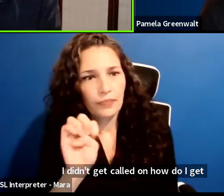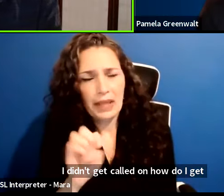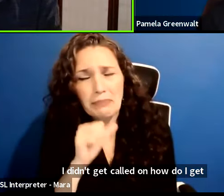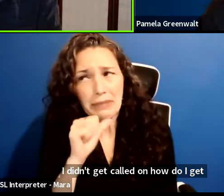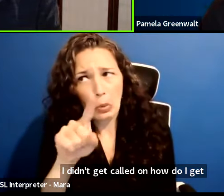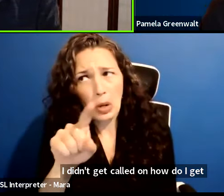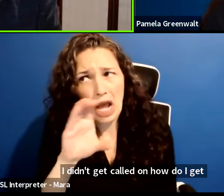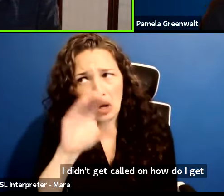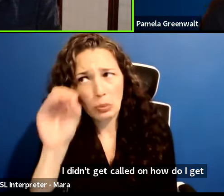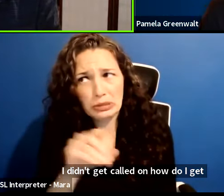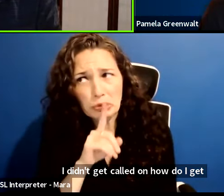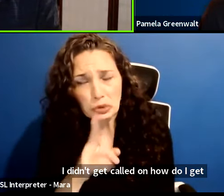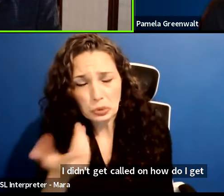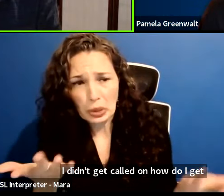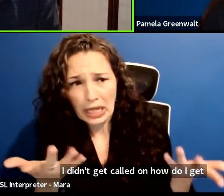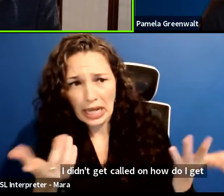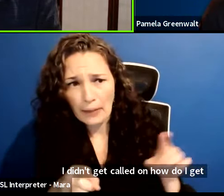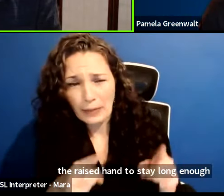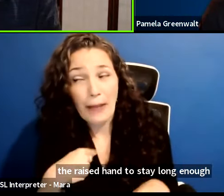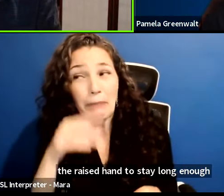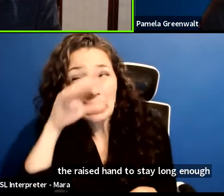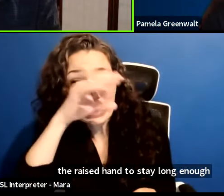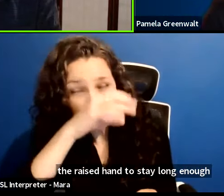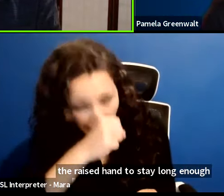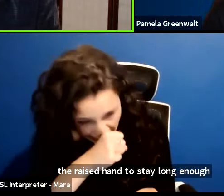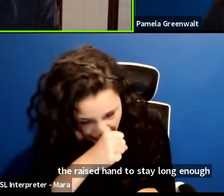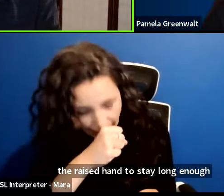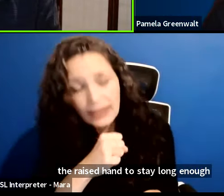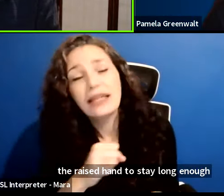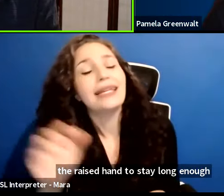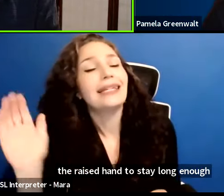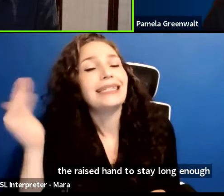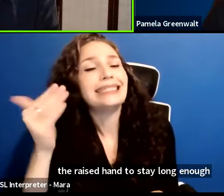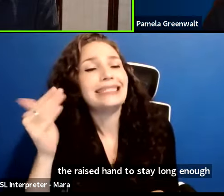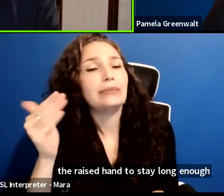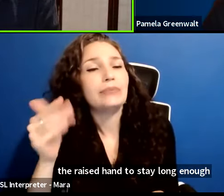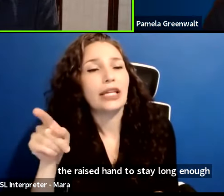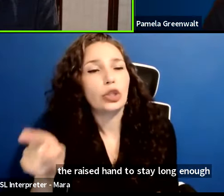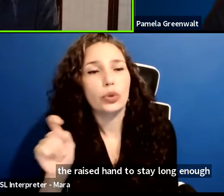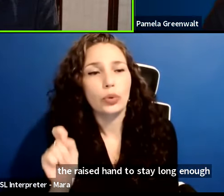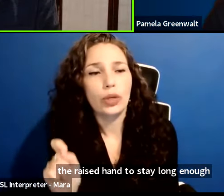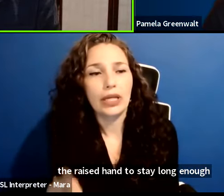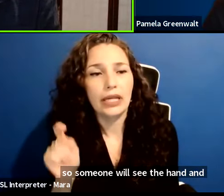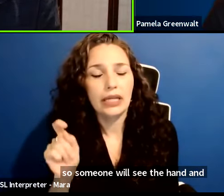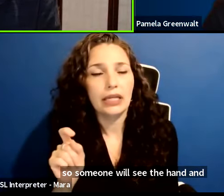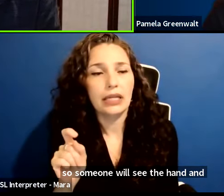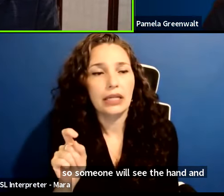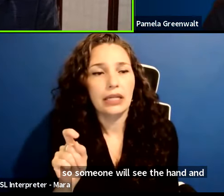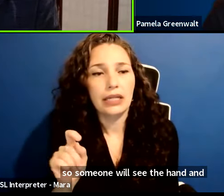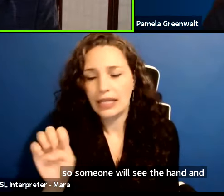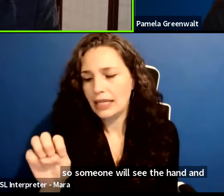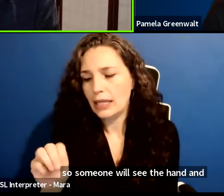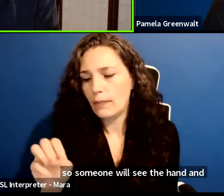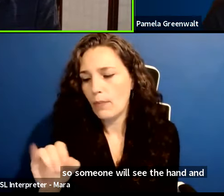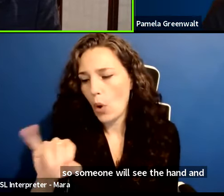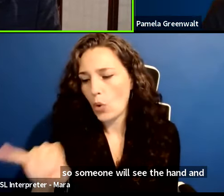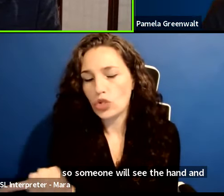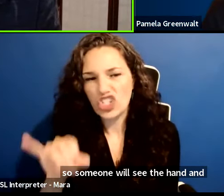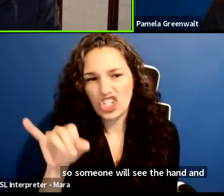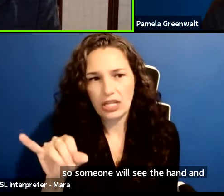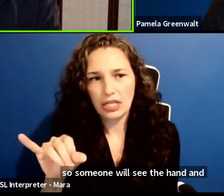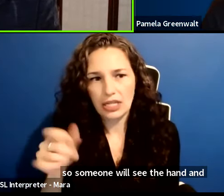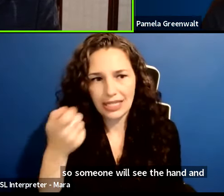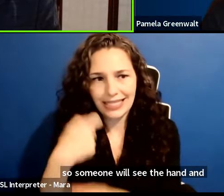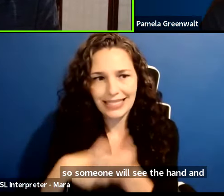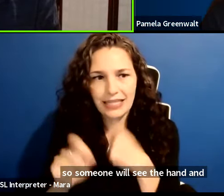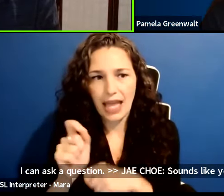bet money as to what happened. It sounds like you hit one of the emoji buttons, which does go